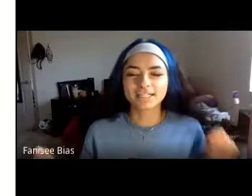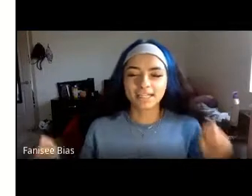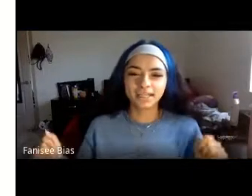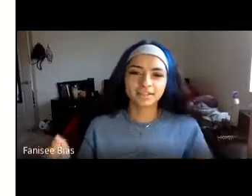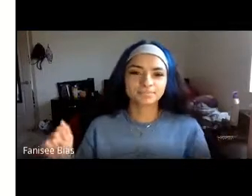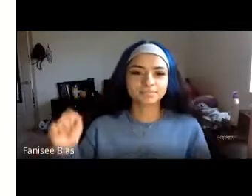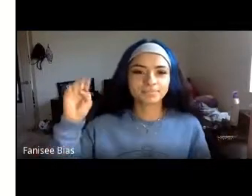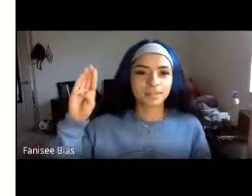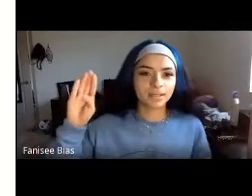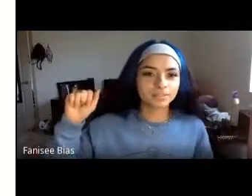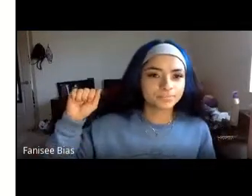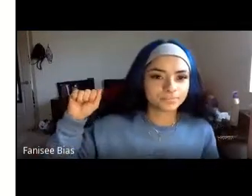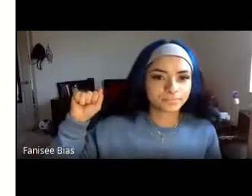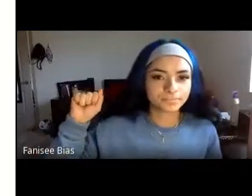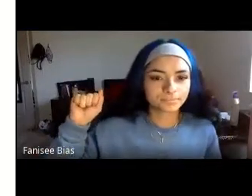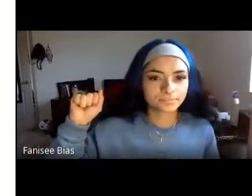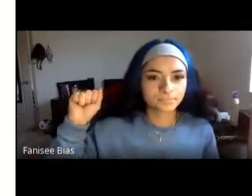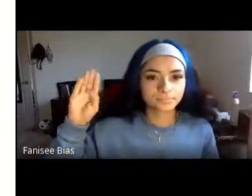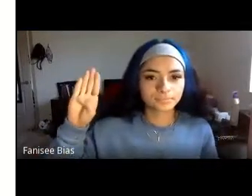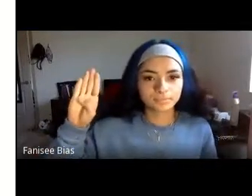all practicing here.